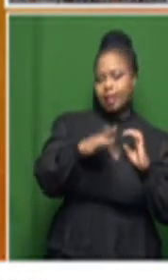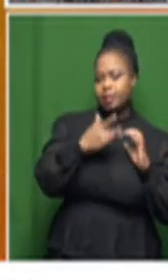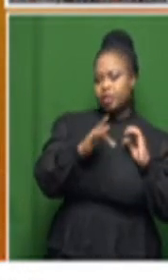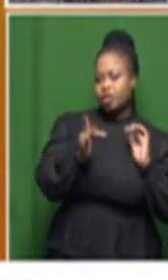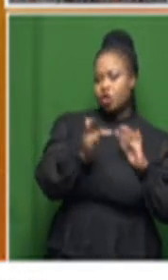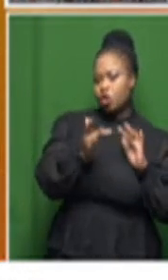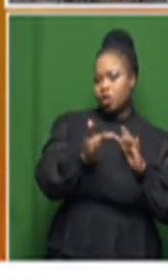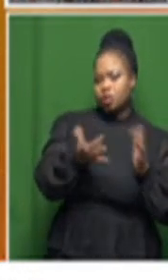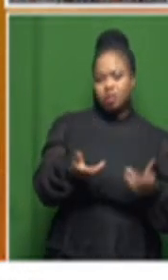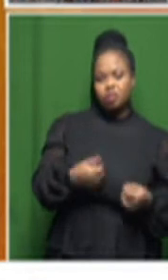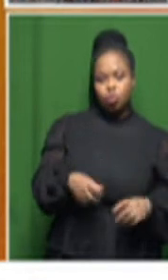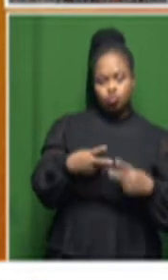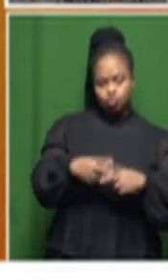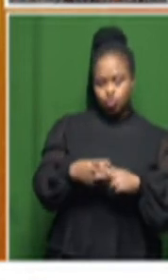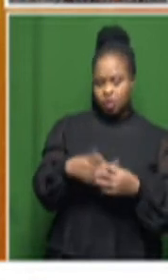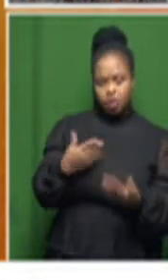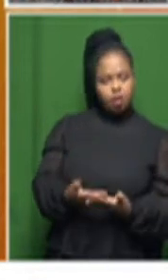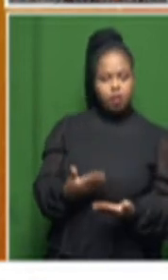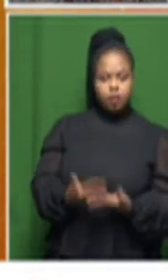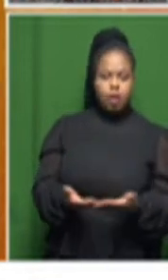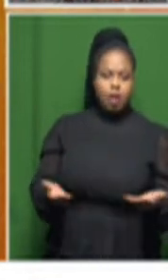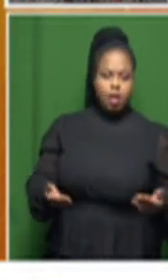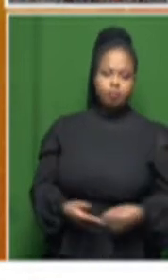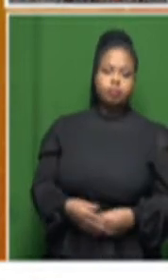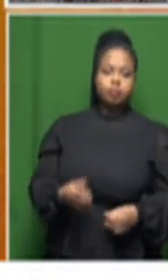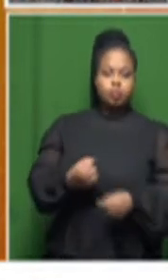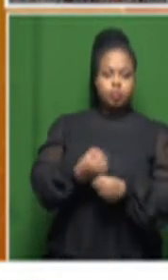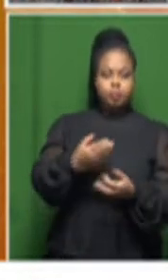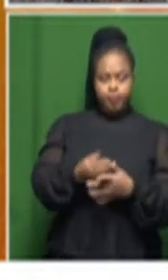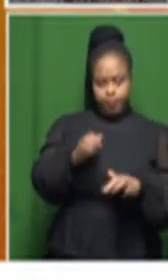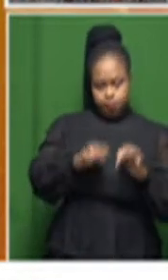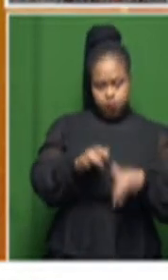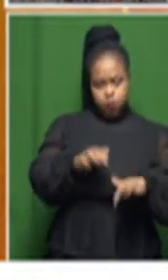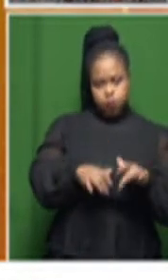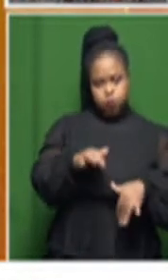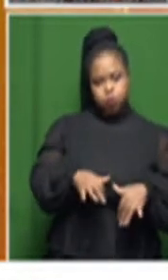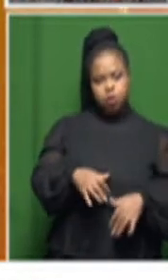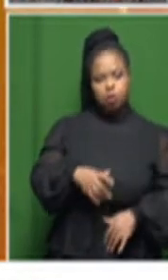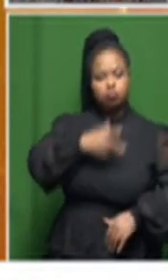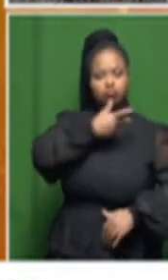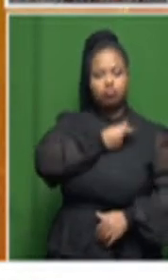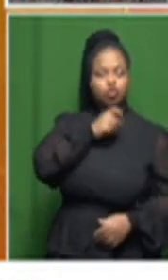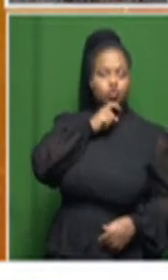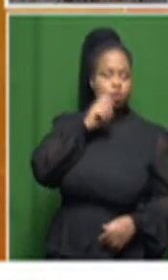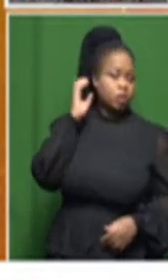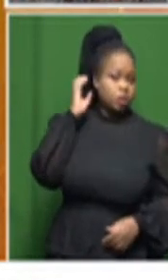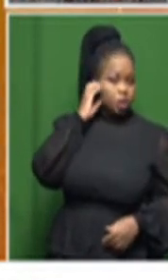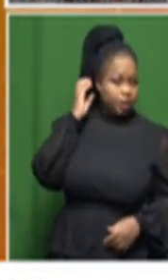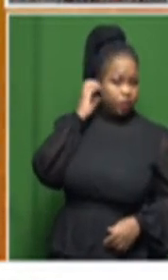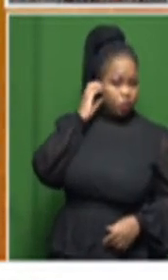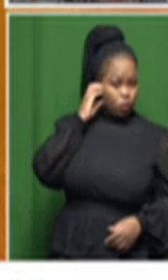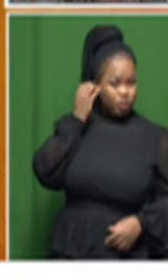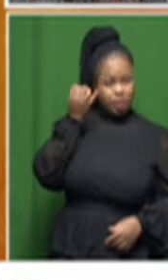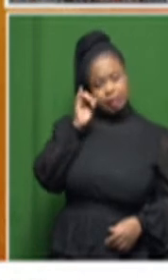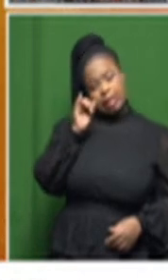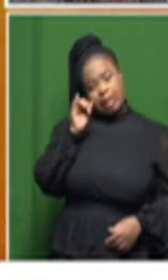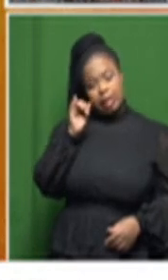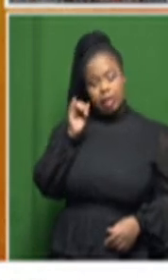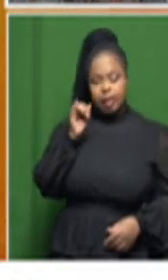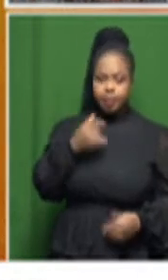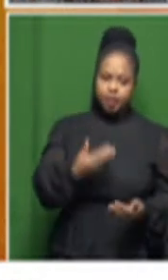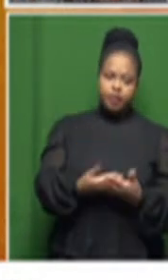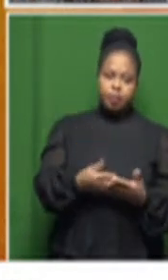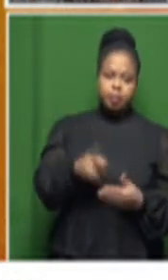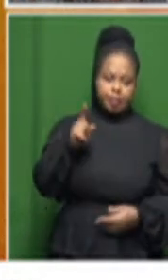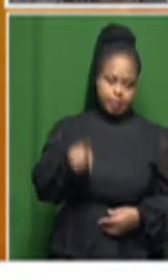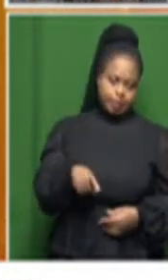teams are capacitated, also the ability to capture vaccination using a cell phone that still needs to be made